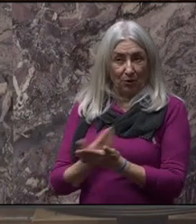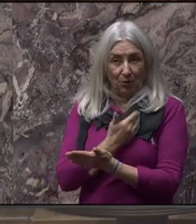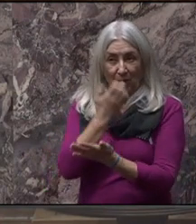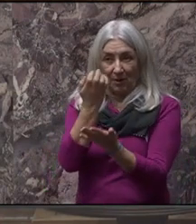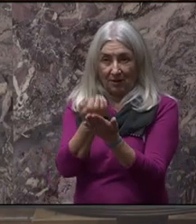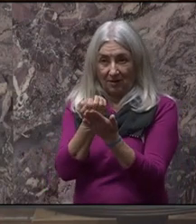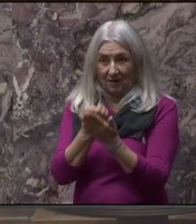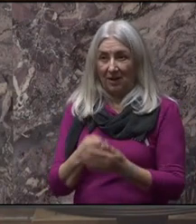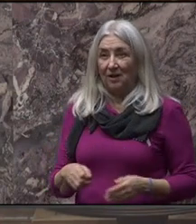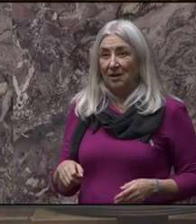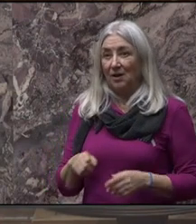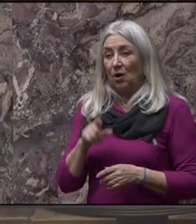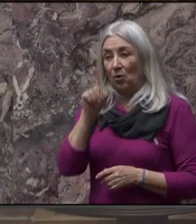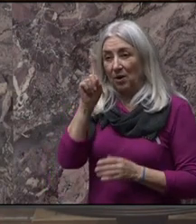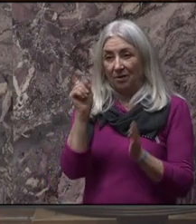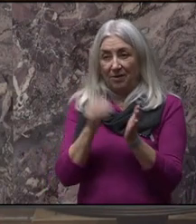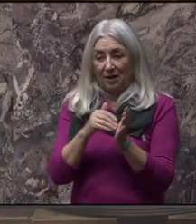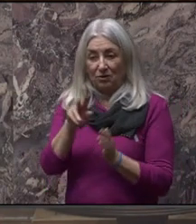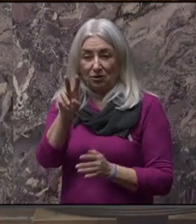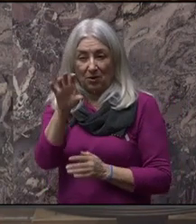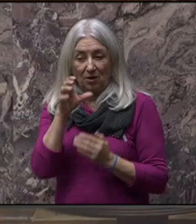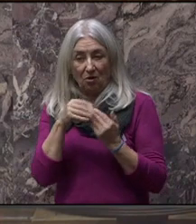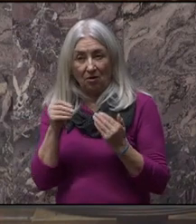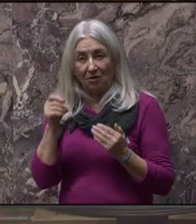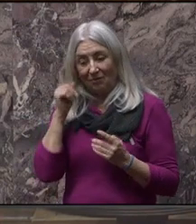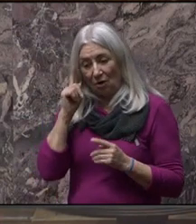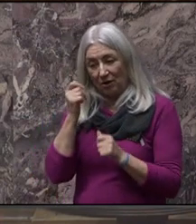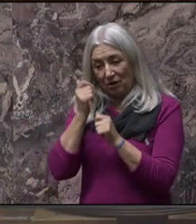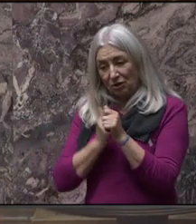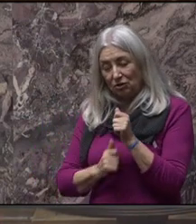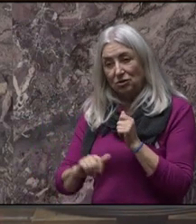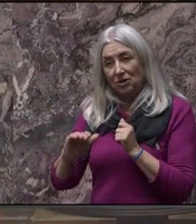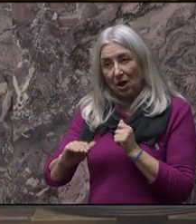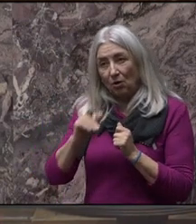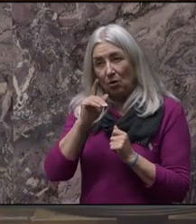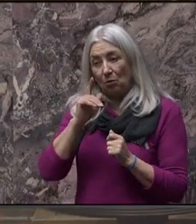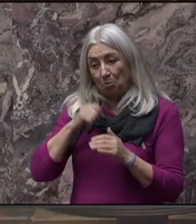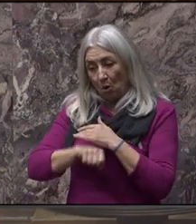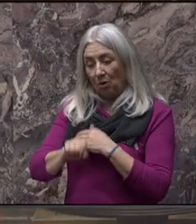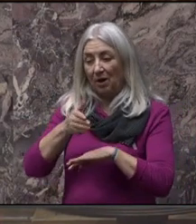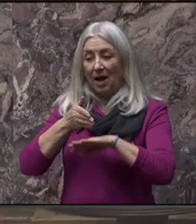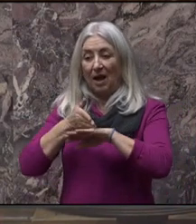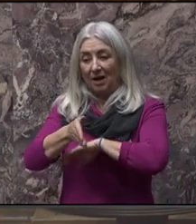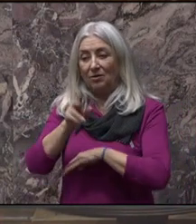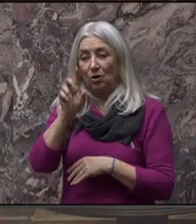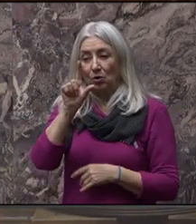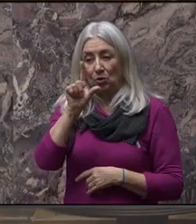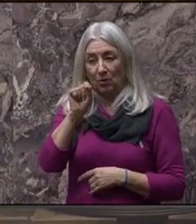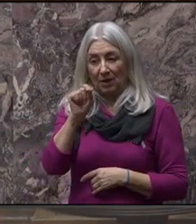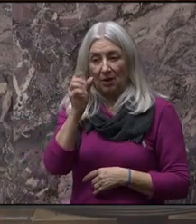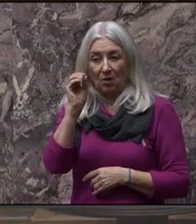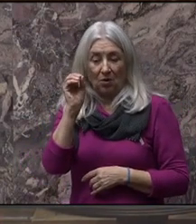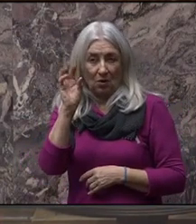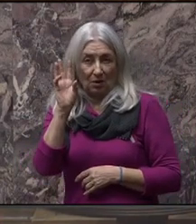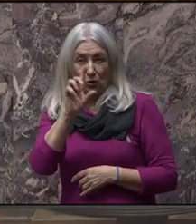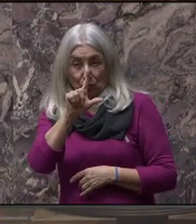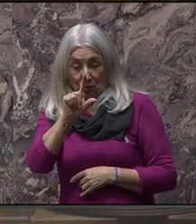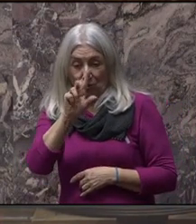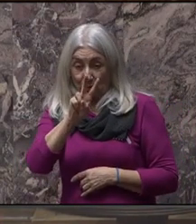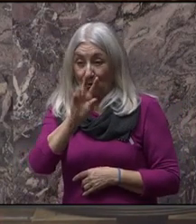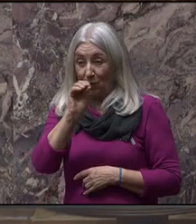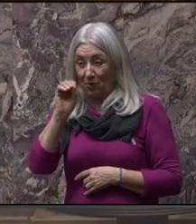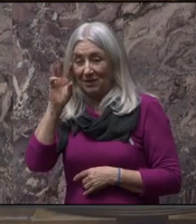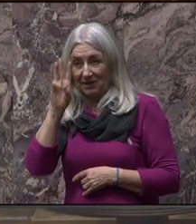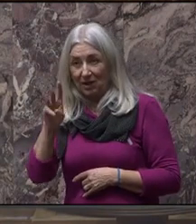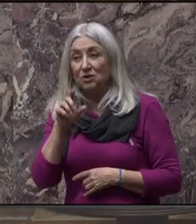1,200 to every family with a child born after 2006, so that they can start saving for their child's post-secondary